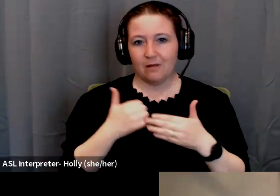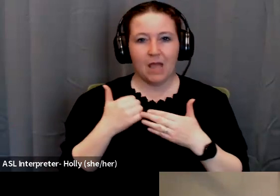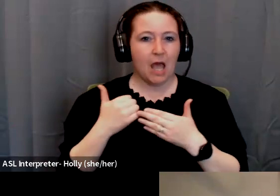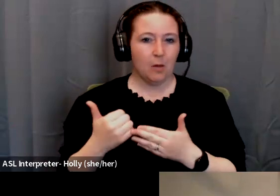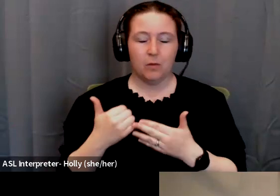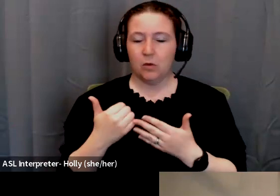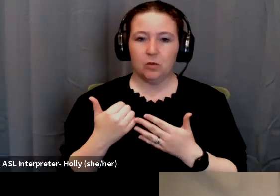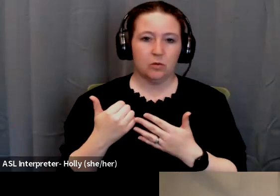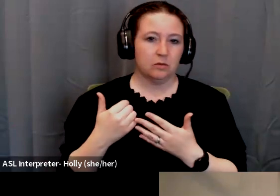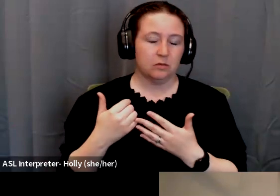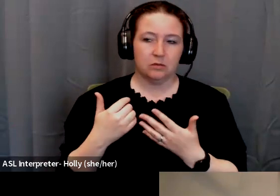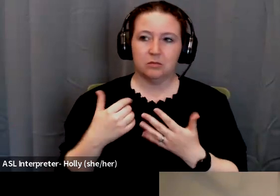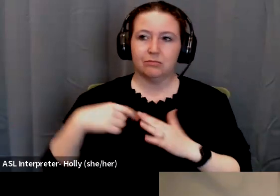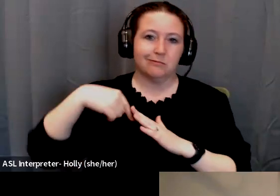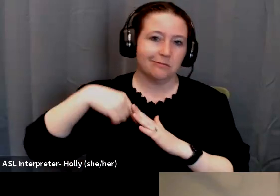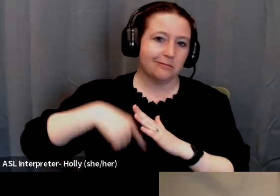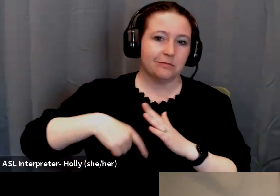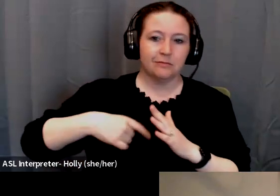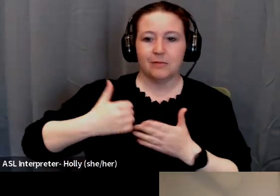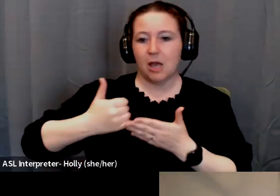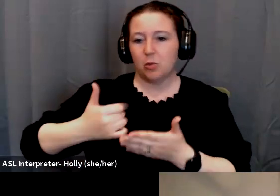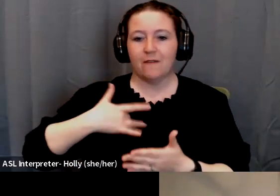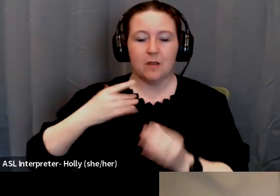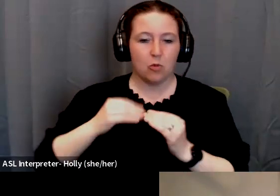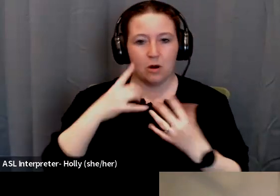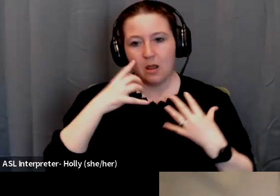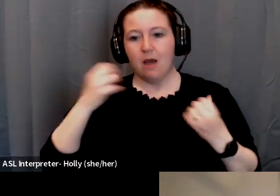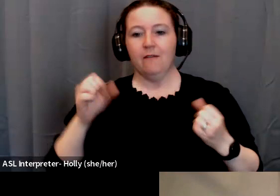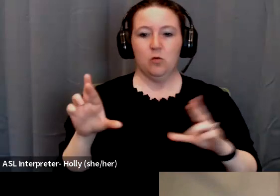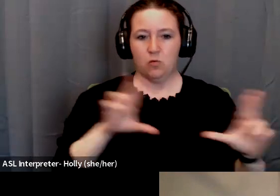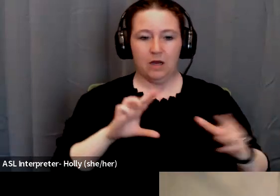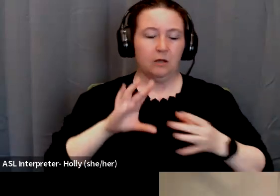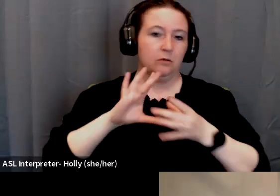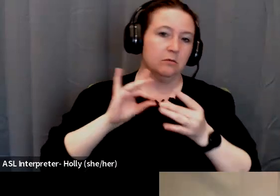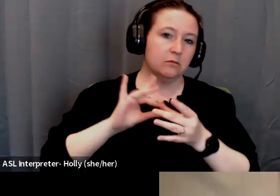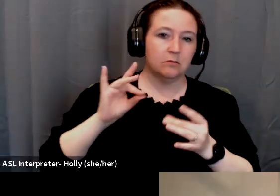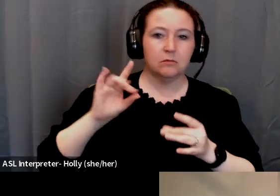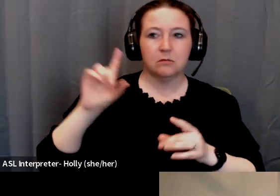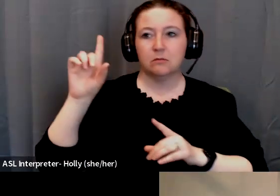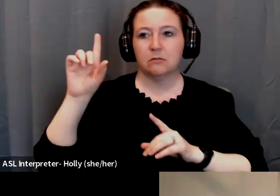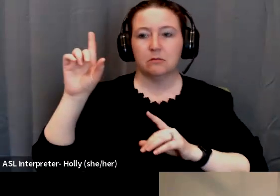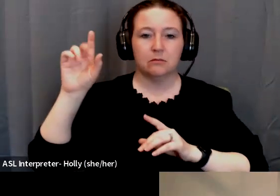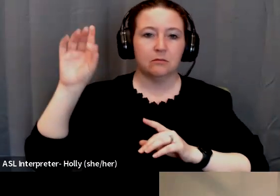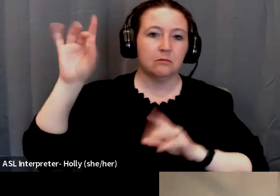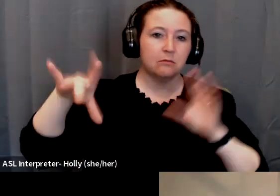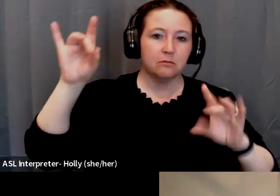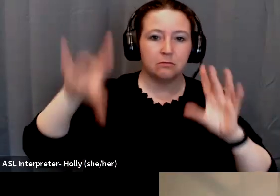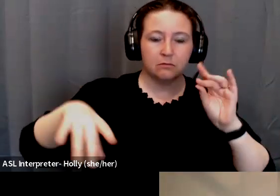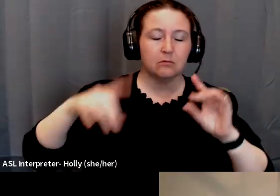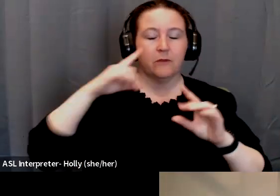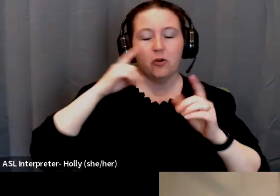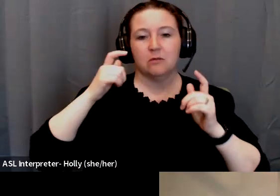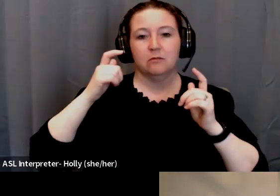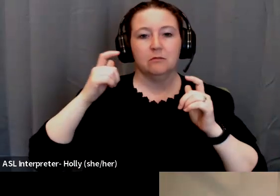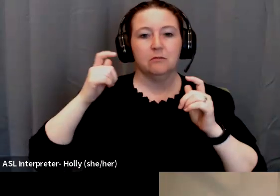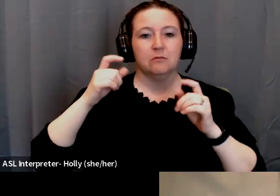is on your mind that will make you feel more confident stepping up to a microphone and expressing your views on important topics with the